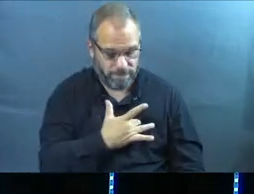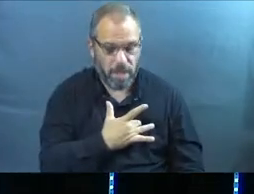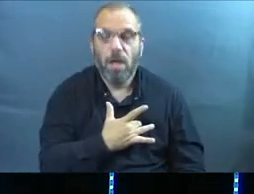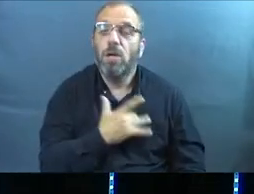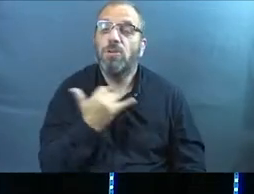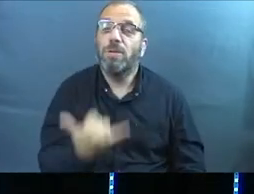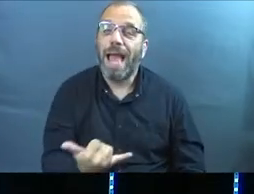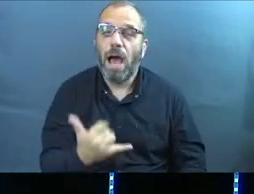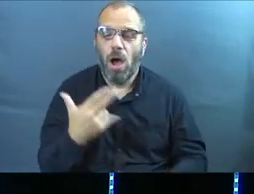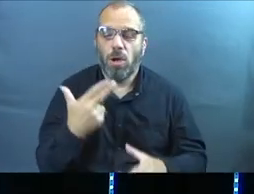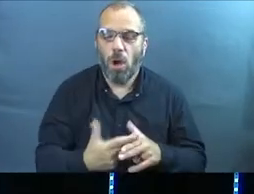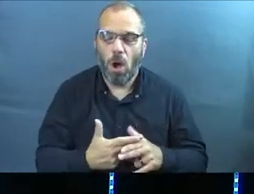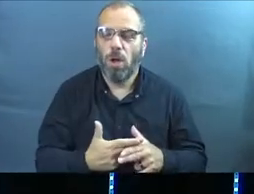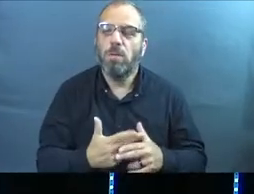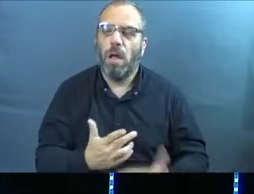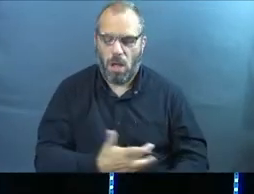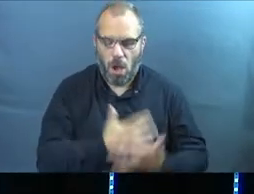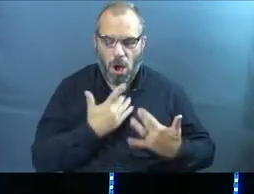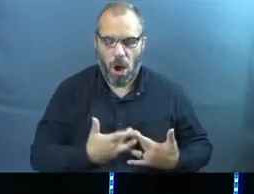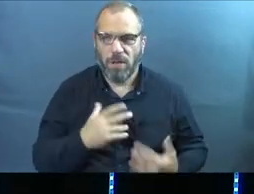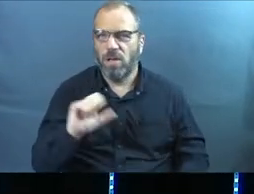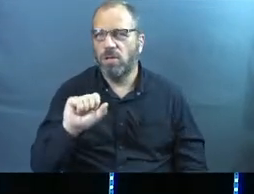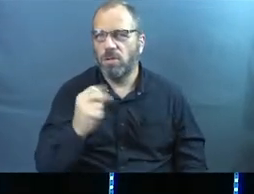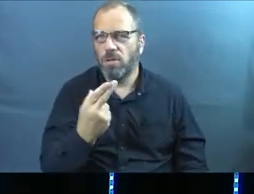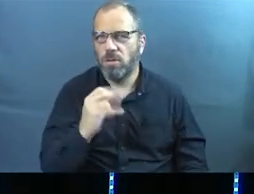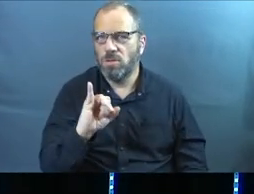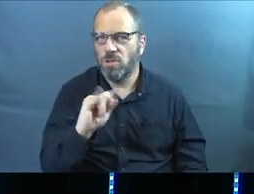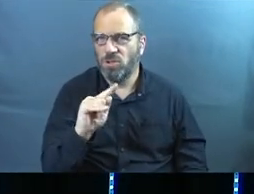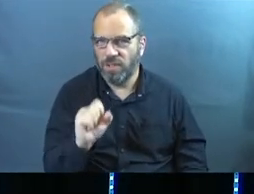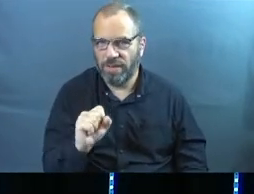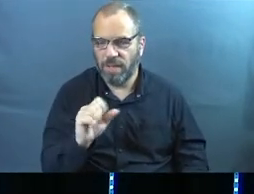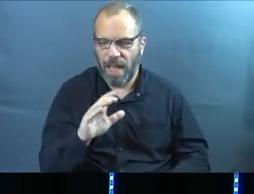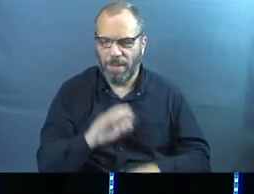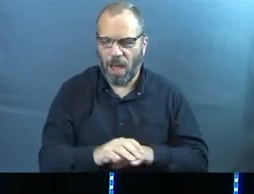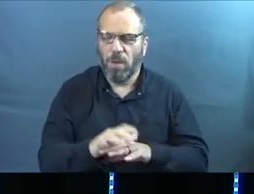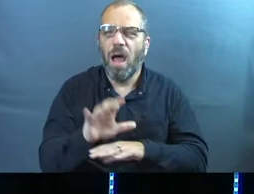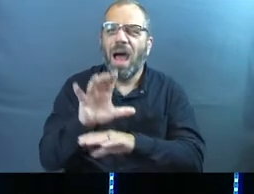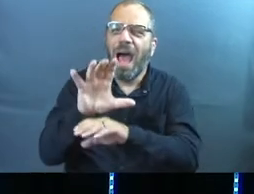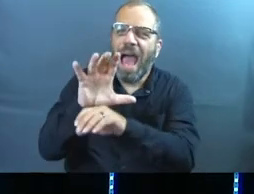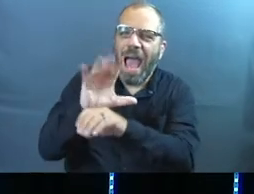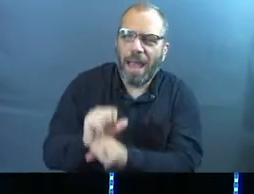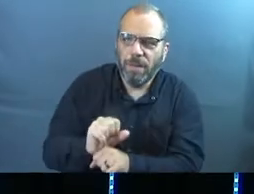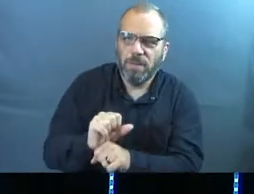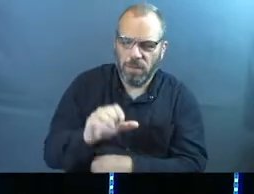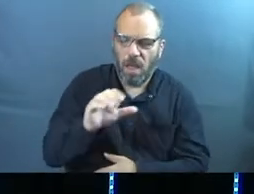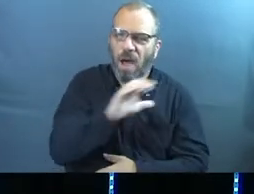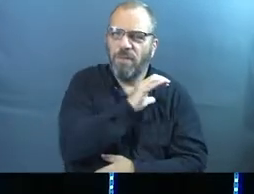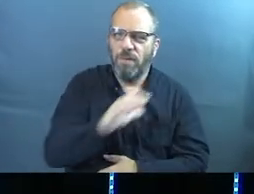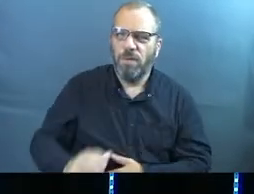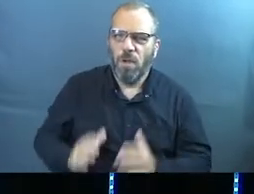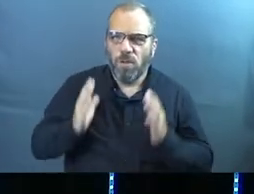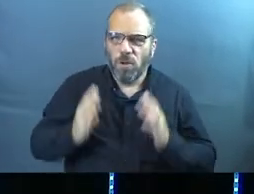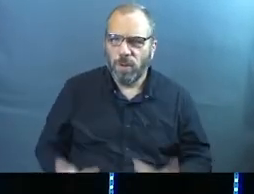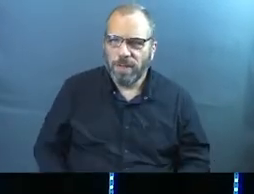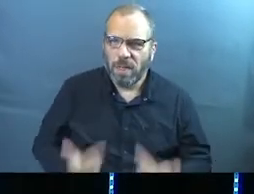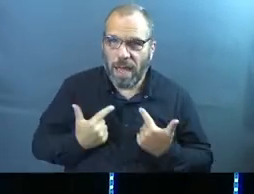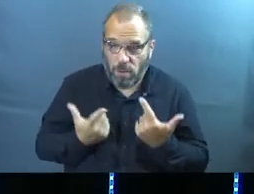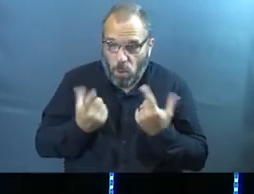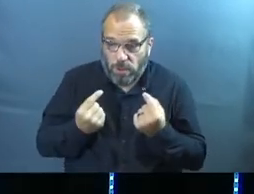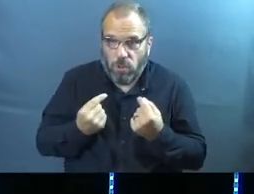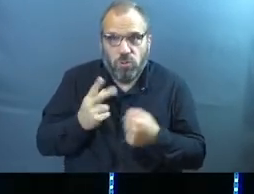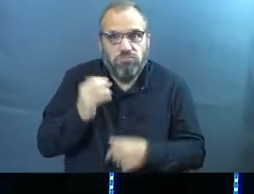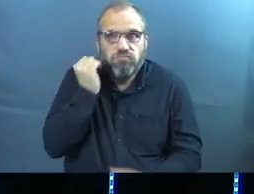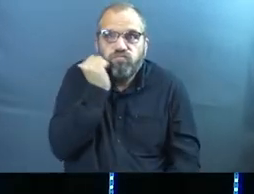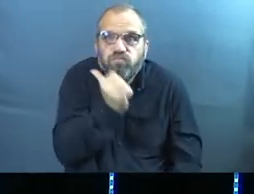So we're in this series right now called Heart Shifts, and here's what it's about. It's all about the habits of the Christian life. These things that we do